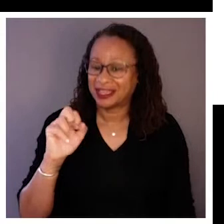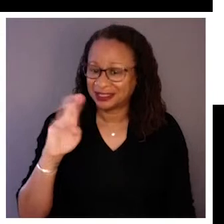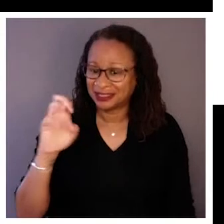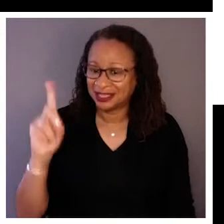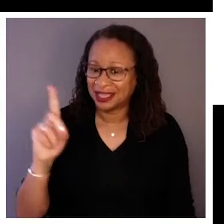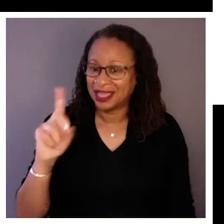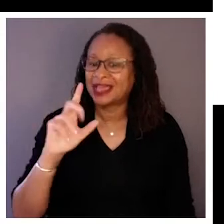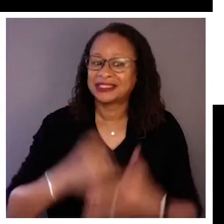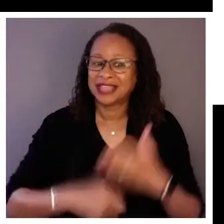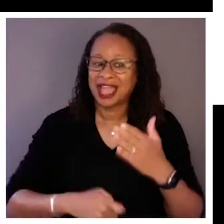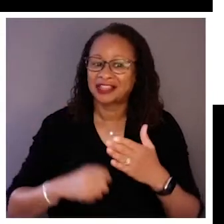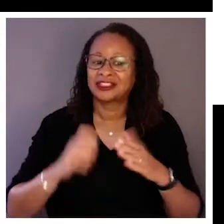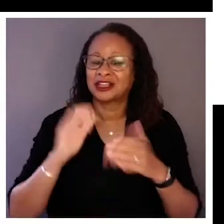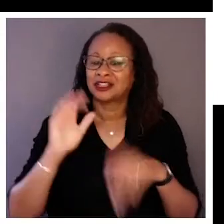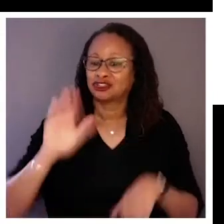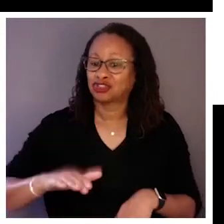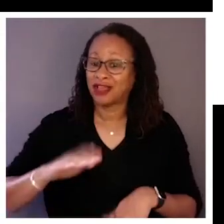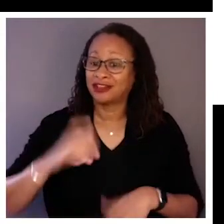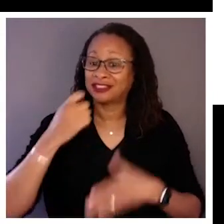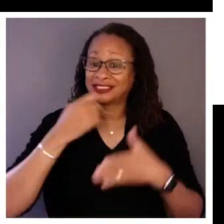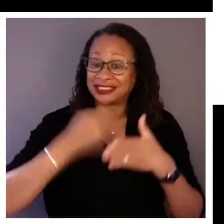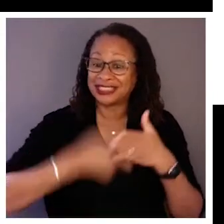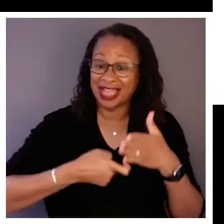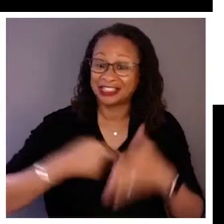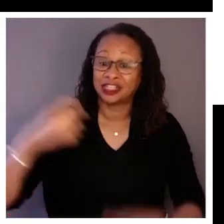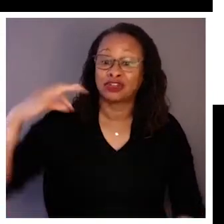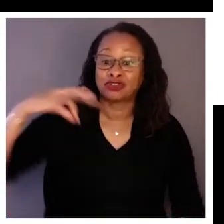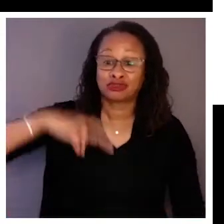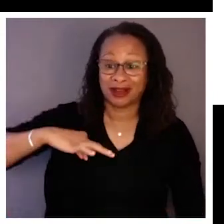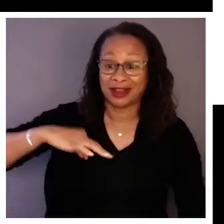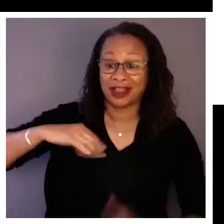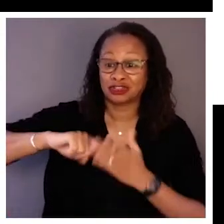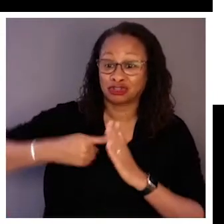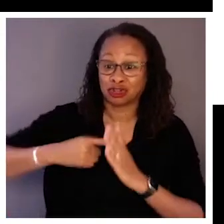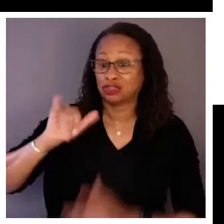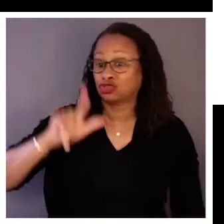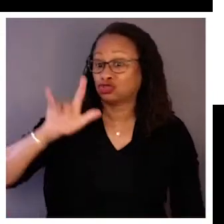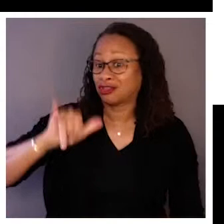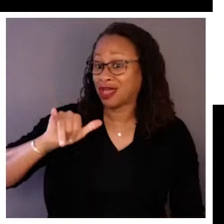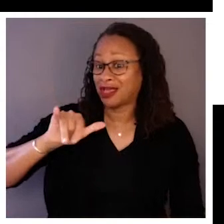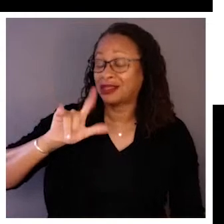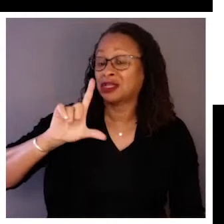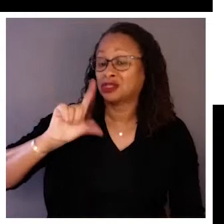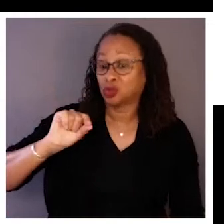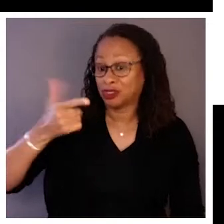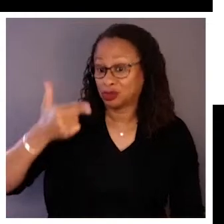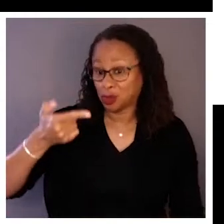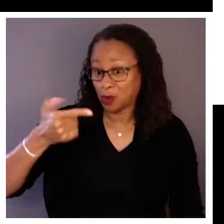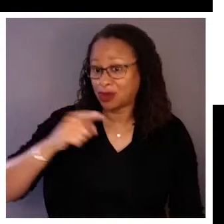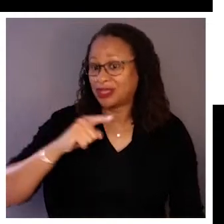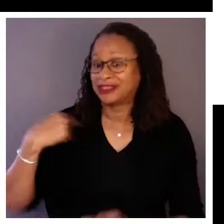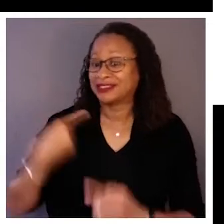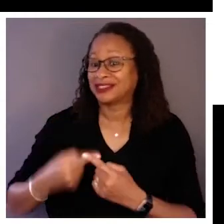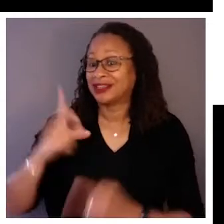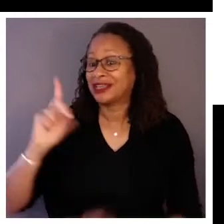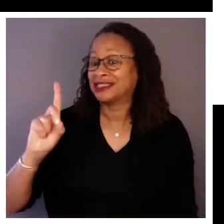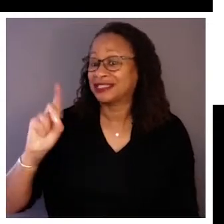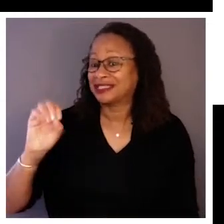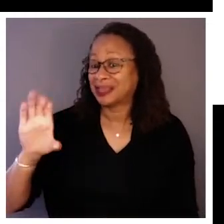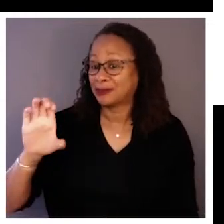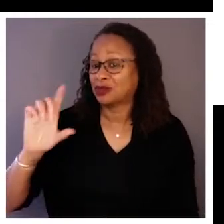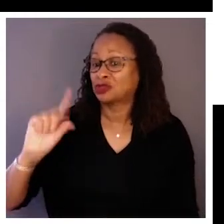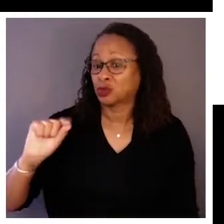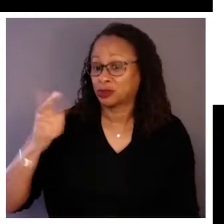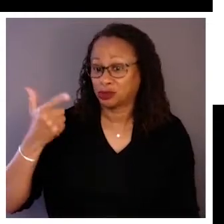payments starting in July of 2021 and going through December of 2021. Most of you who